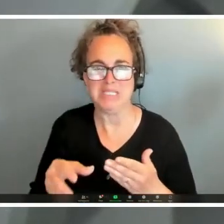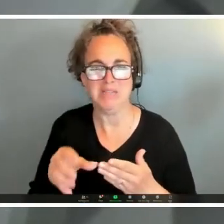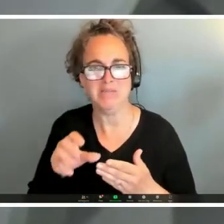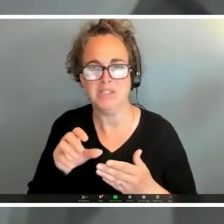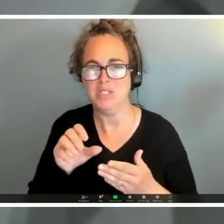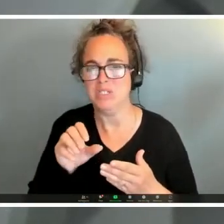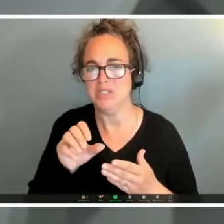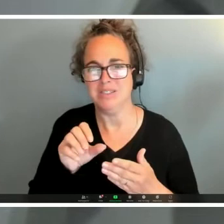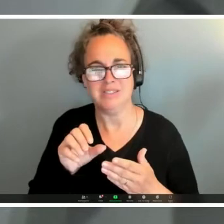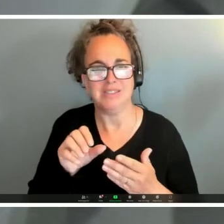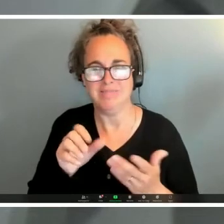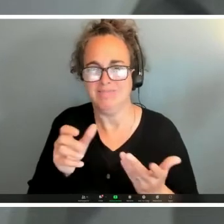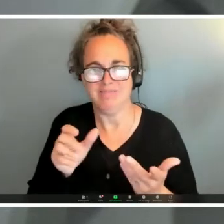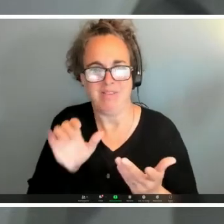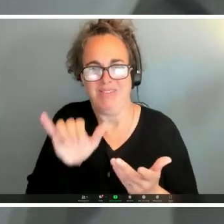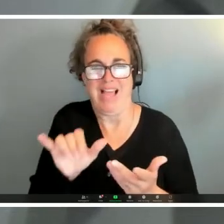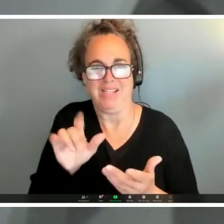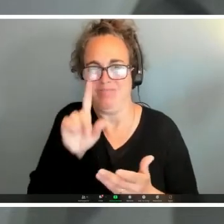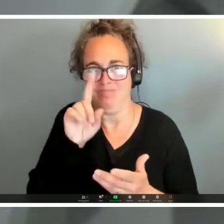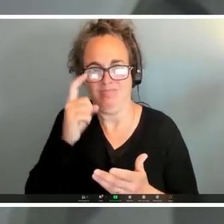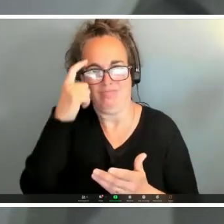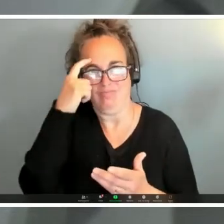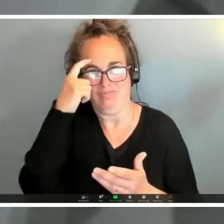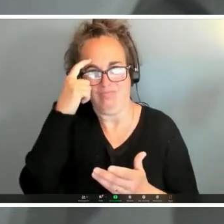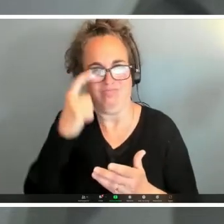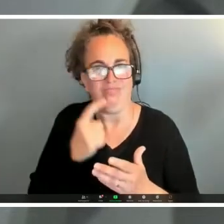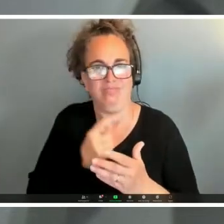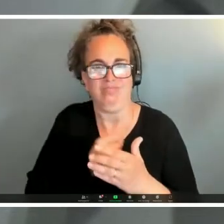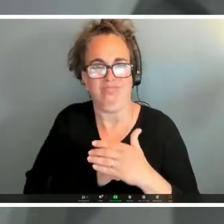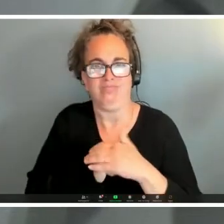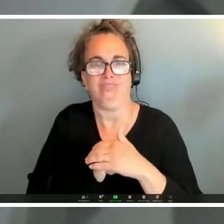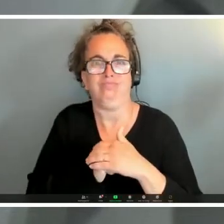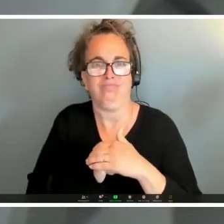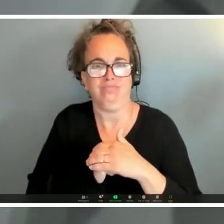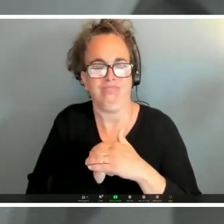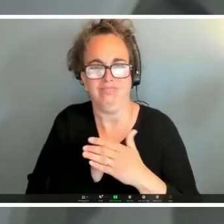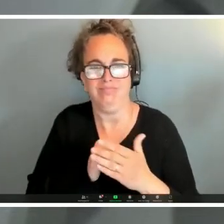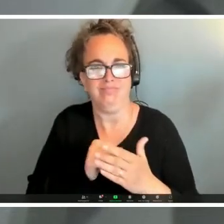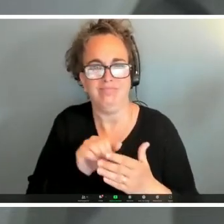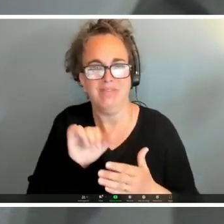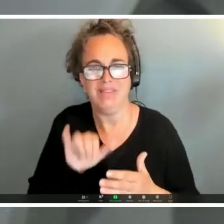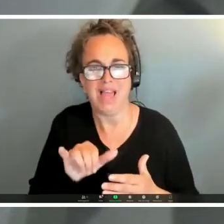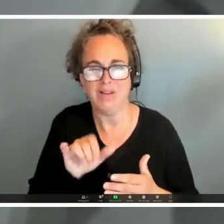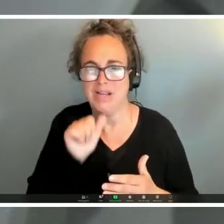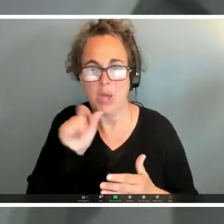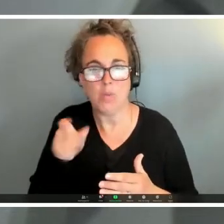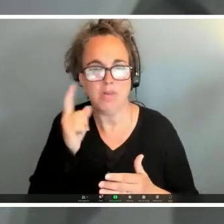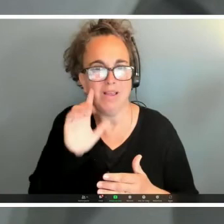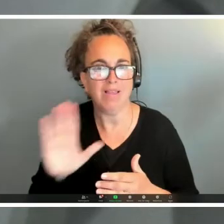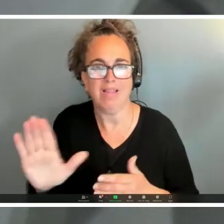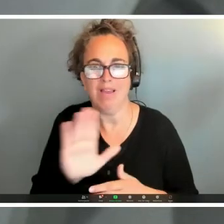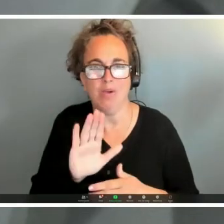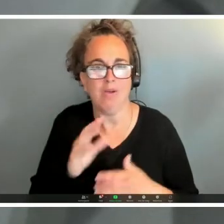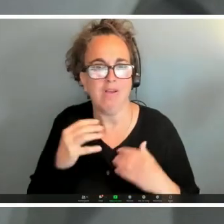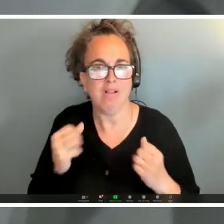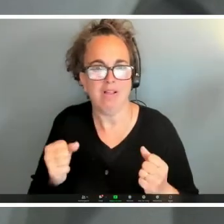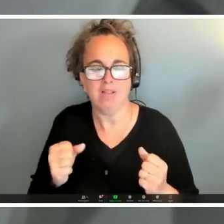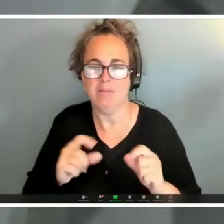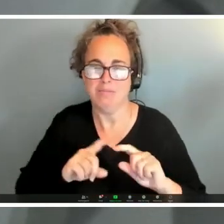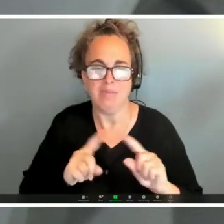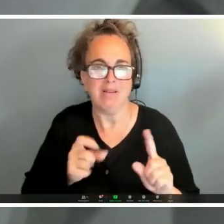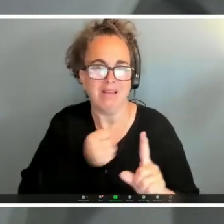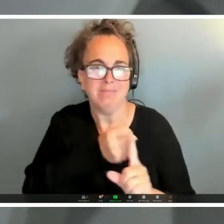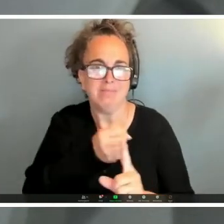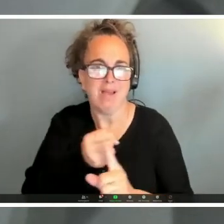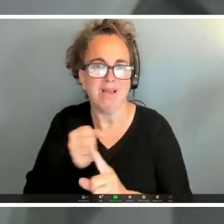and utterly significant problem not just for their health, but the impact on the family